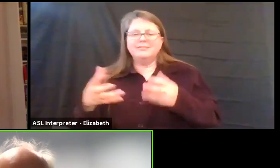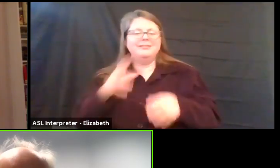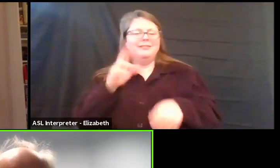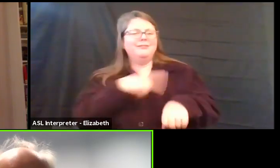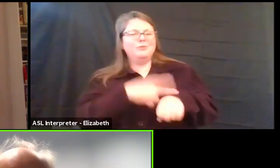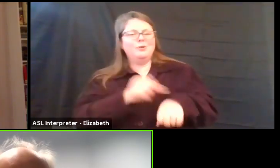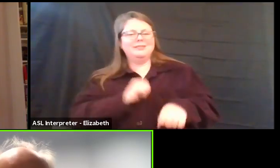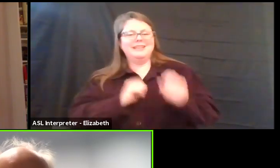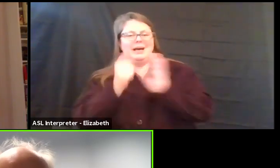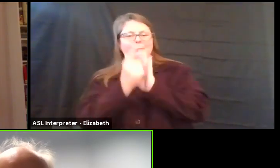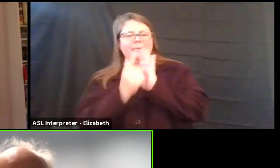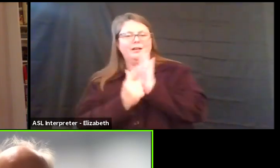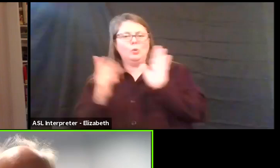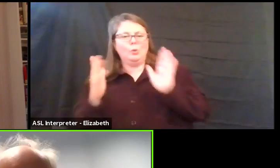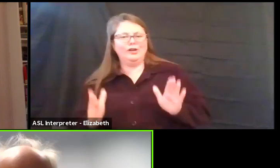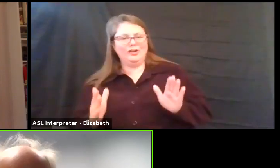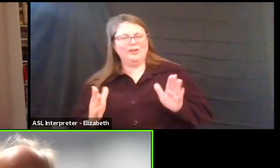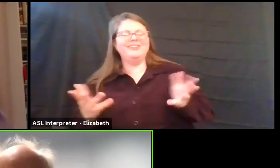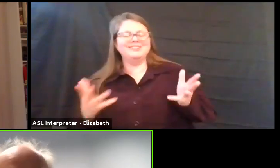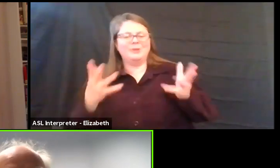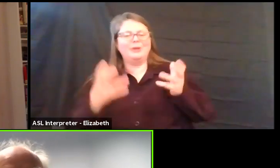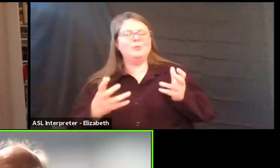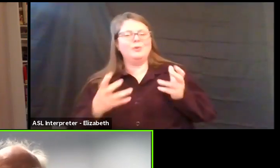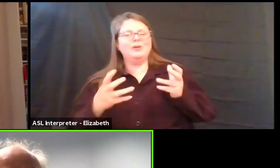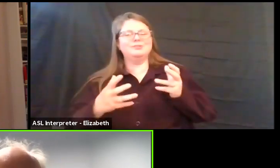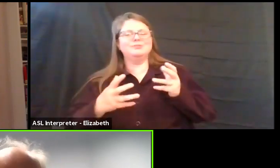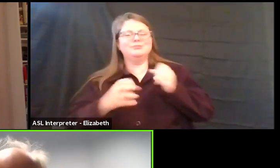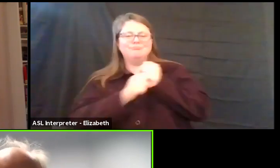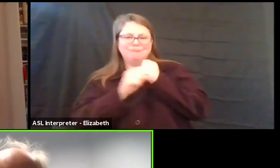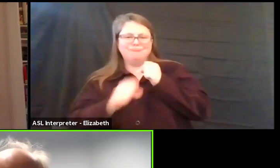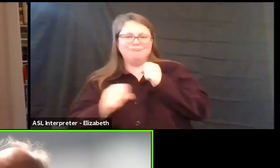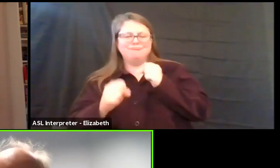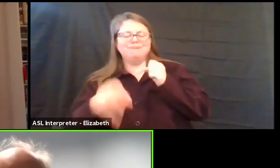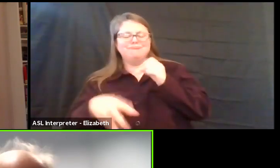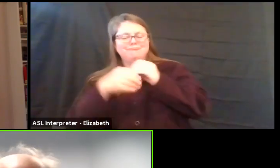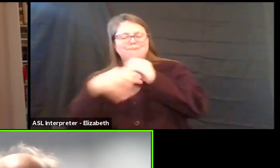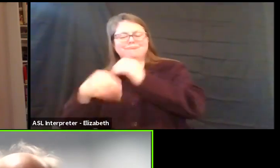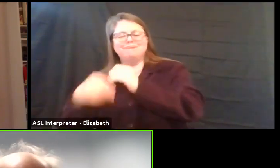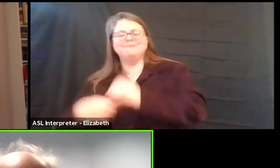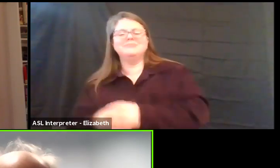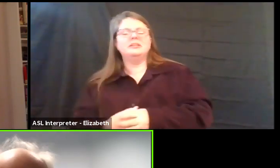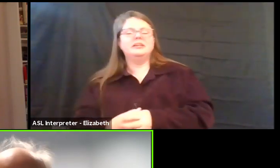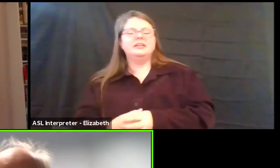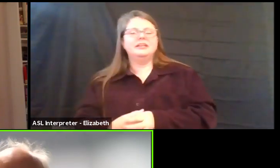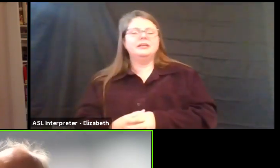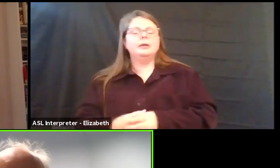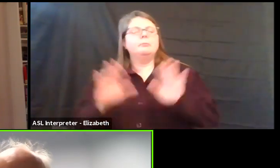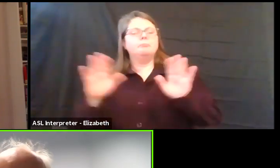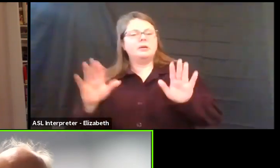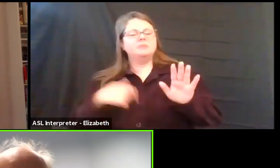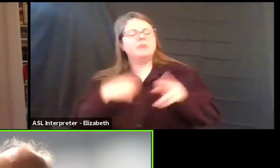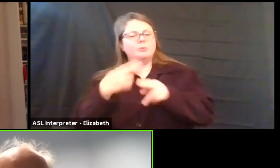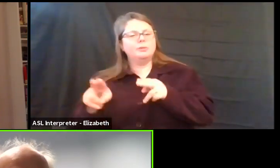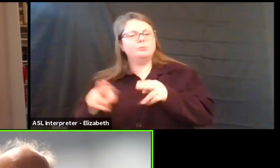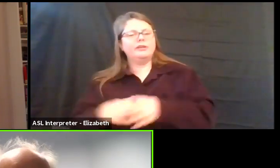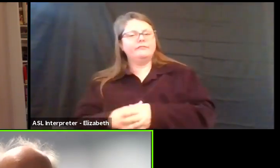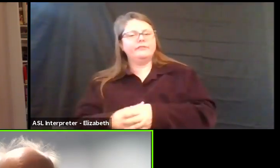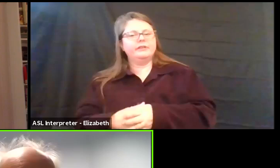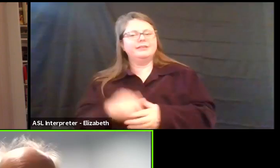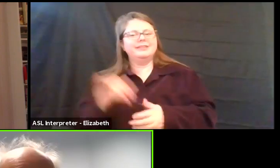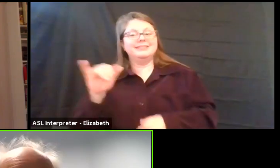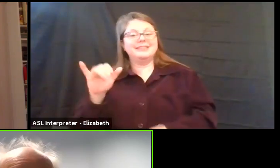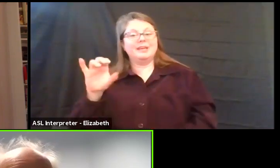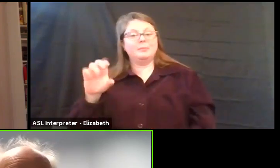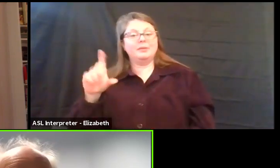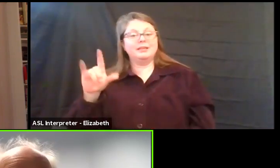So I know what time is tight, so let me be brief. And I should start by doing the same disclaimer that Clinton Tapper gave you. I